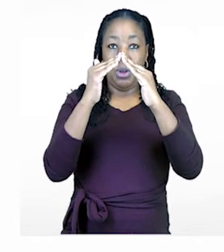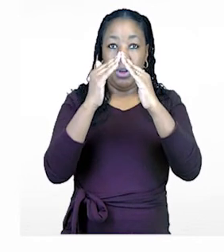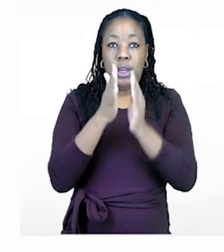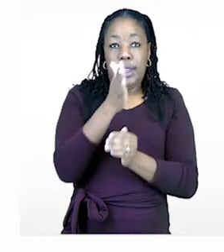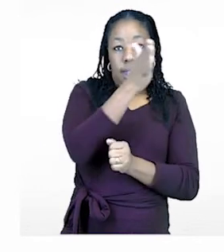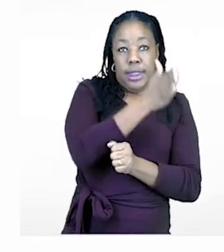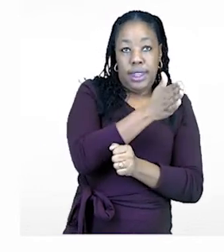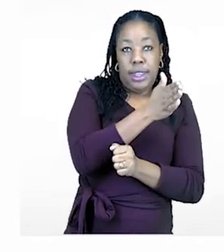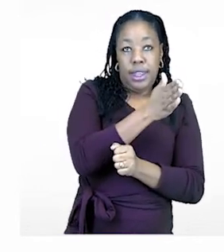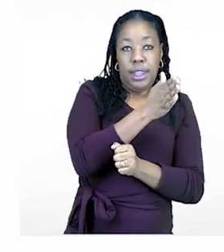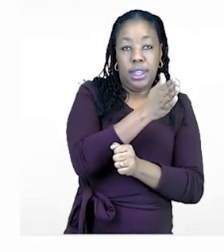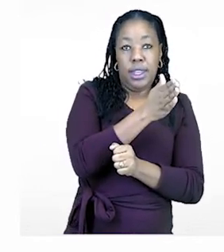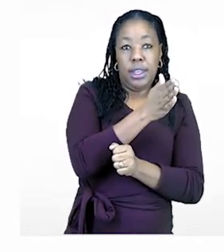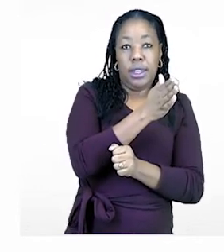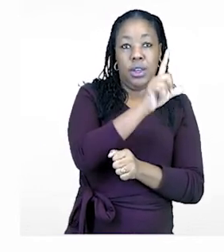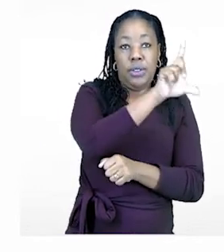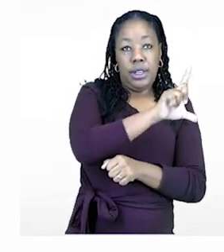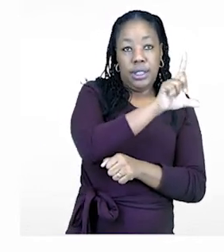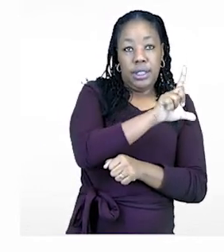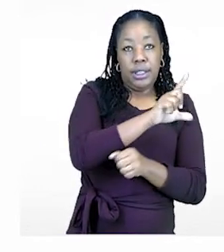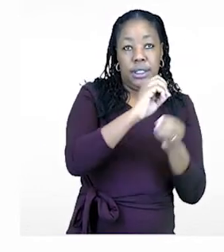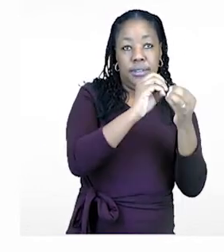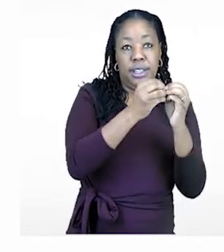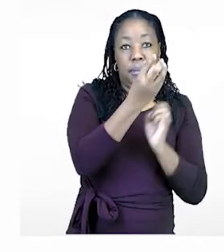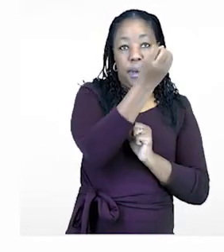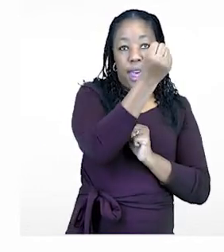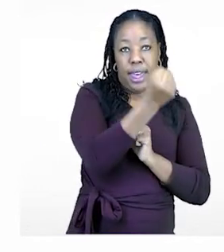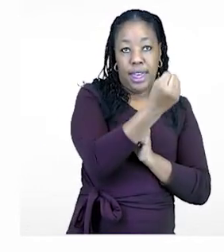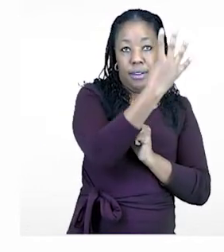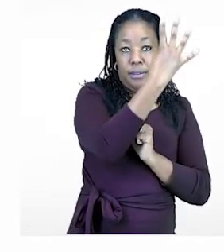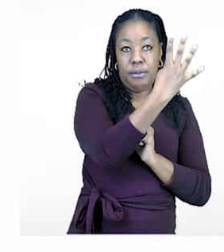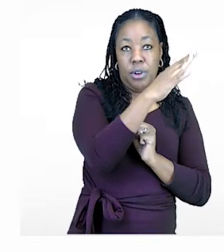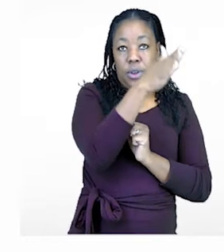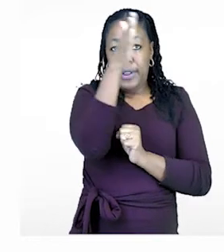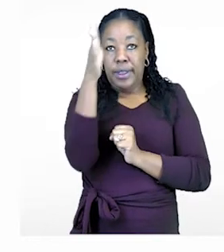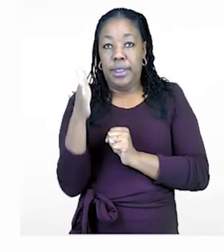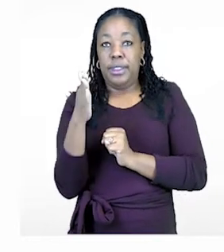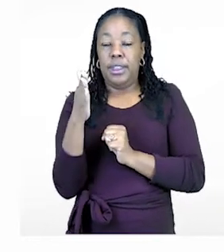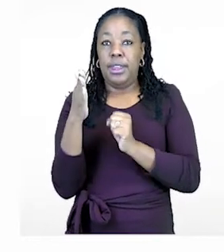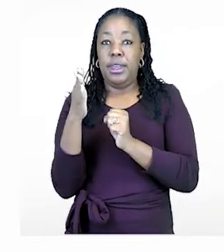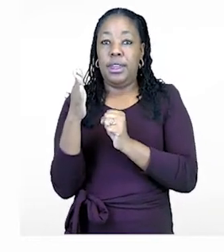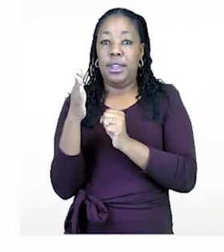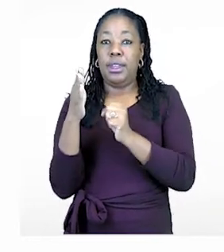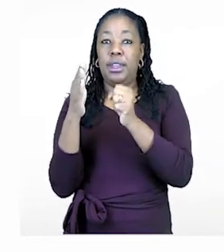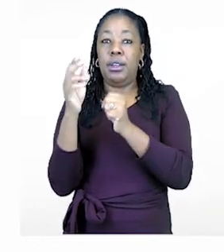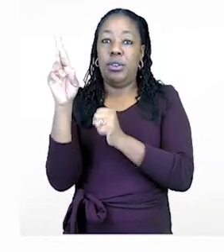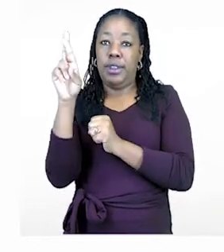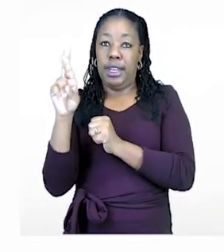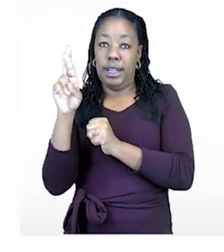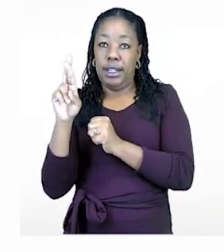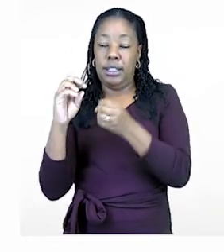more on the right-hand side. You can see that they have given us an example, and it looks like this is